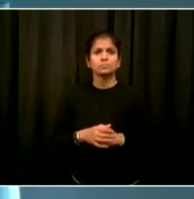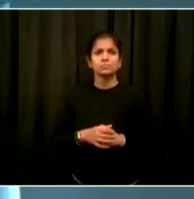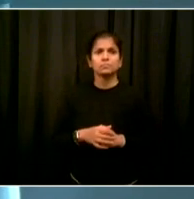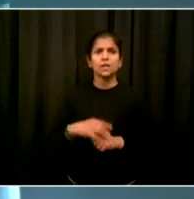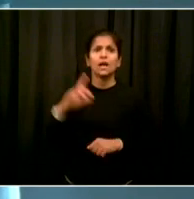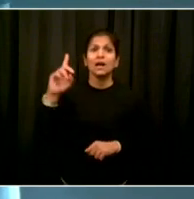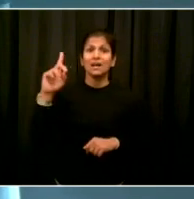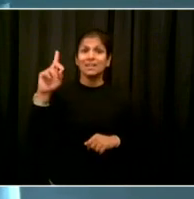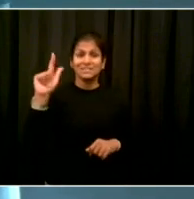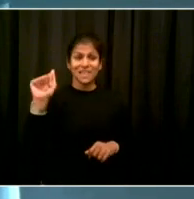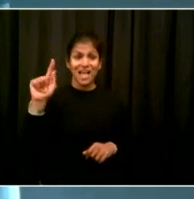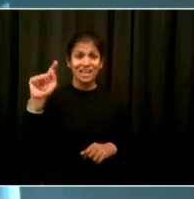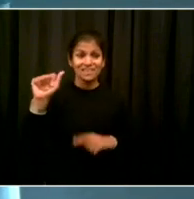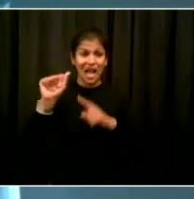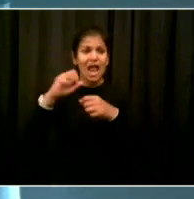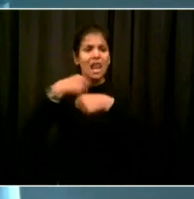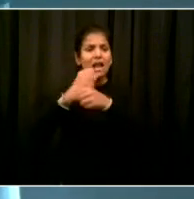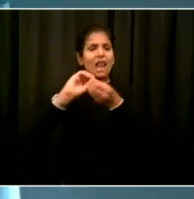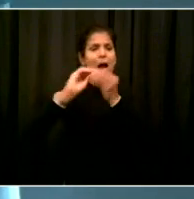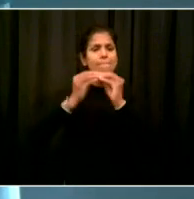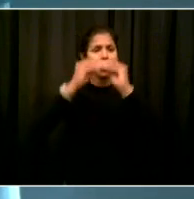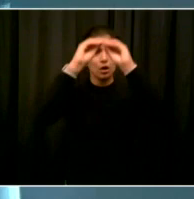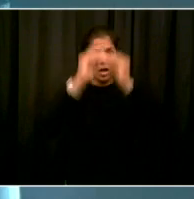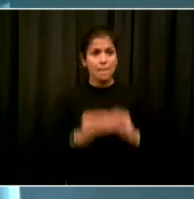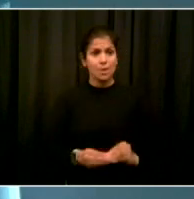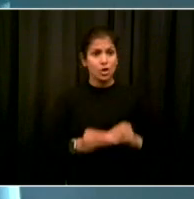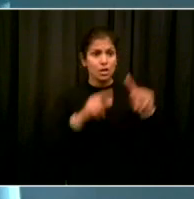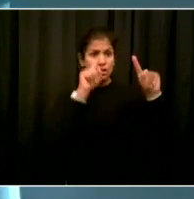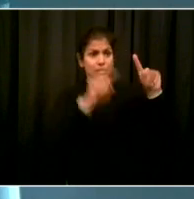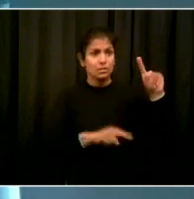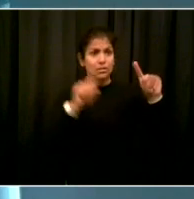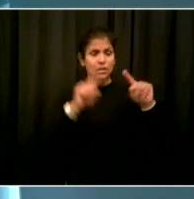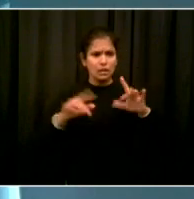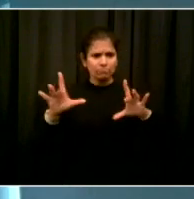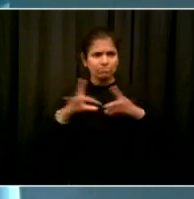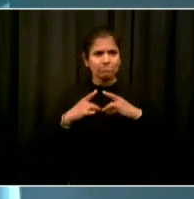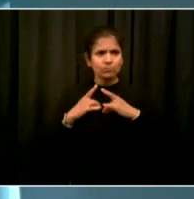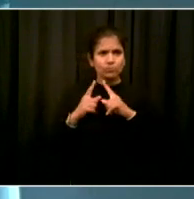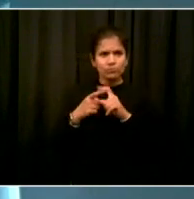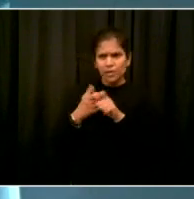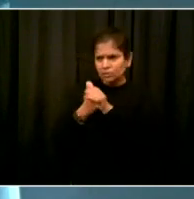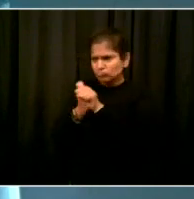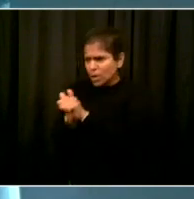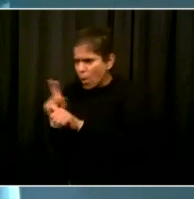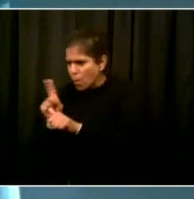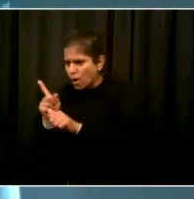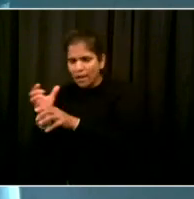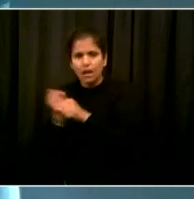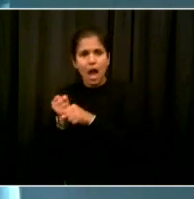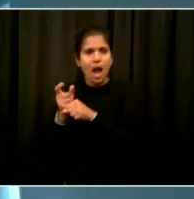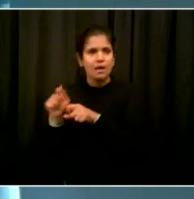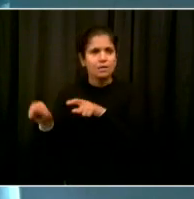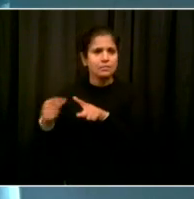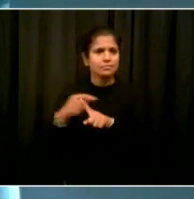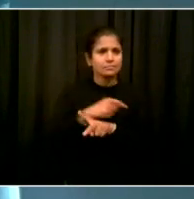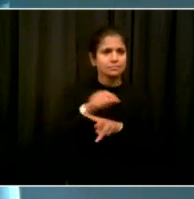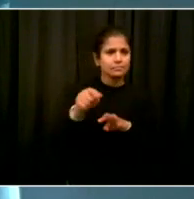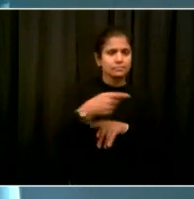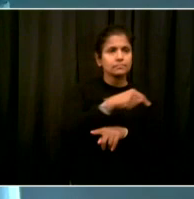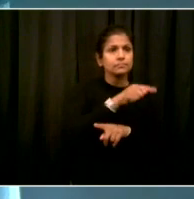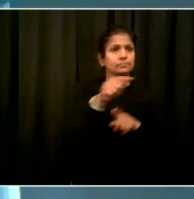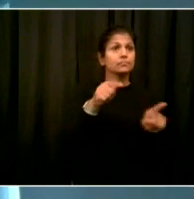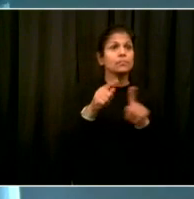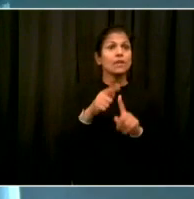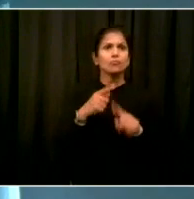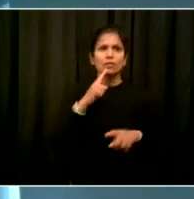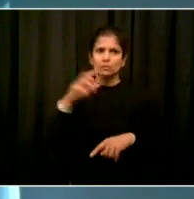epidemiology data, to try to find, are there, one or two or three specific things, specific settings